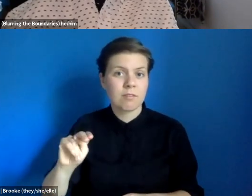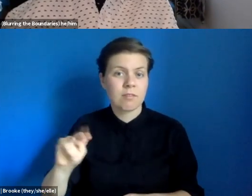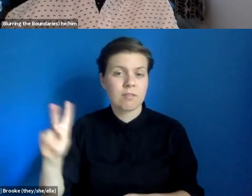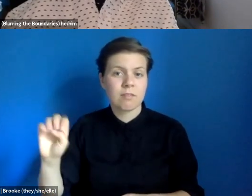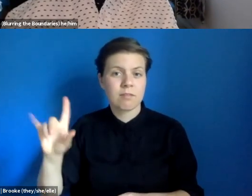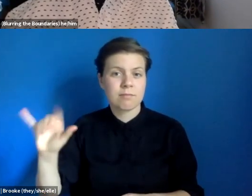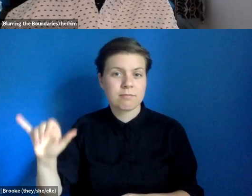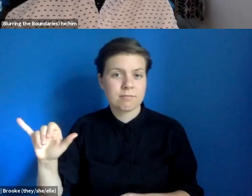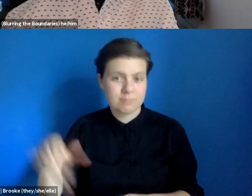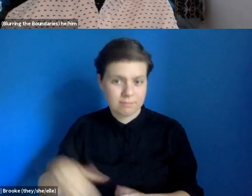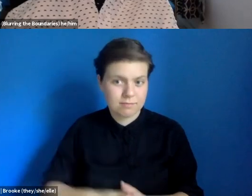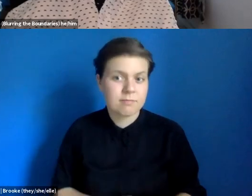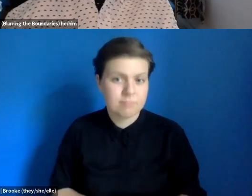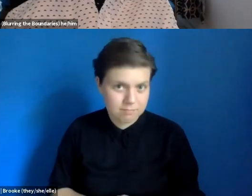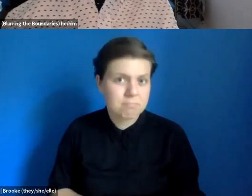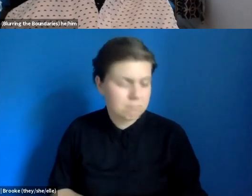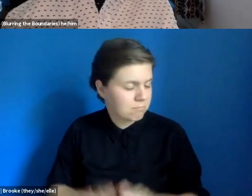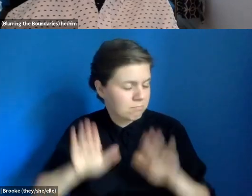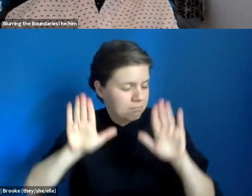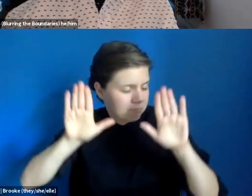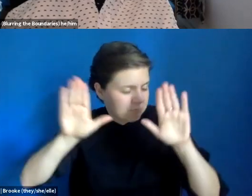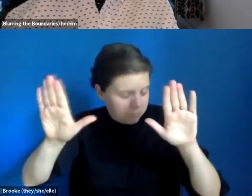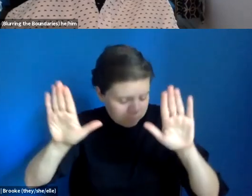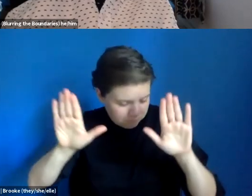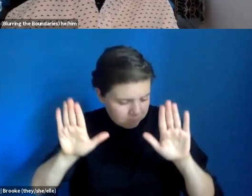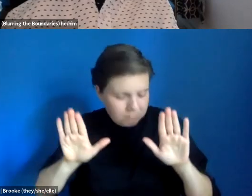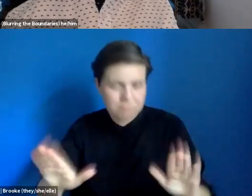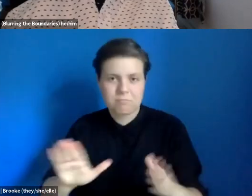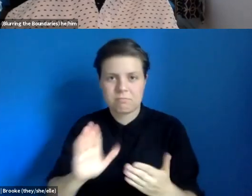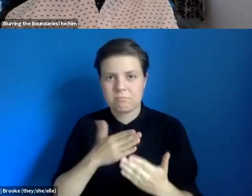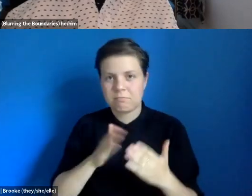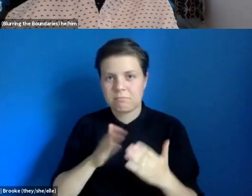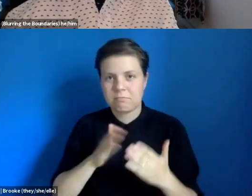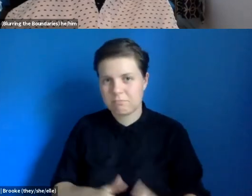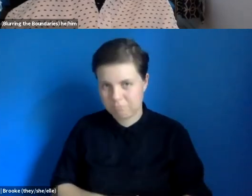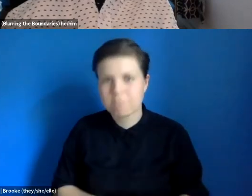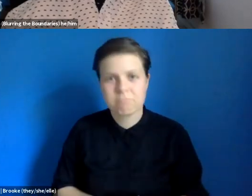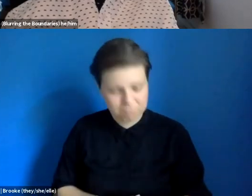UK that I highly recommend to check out.